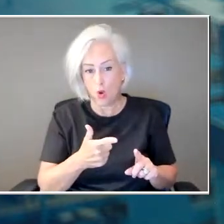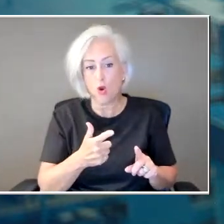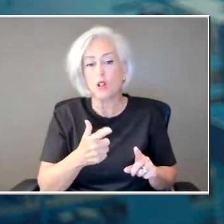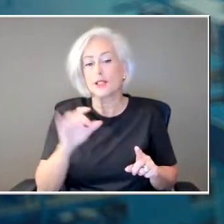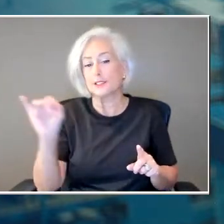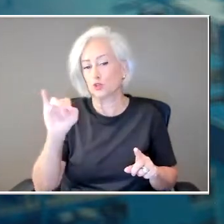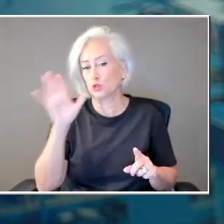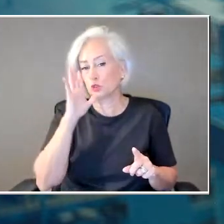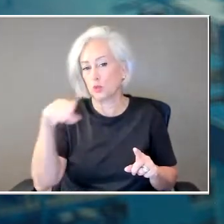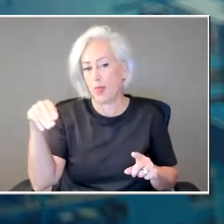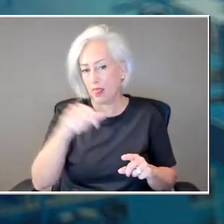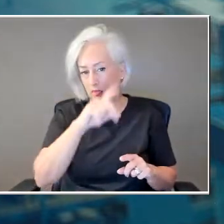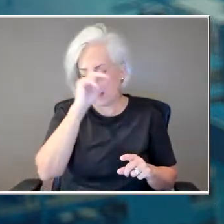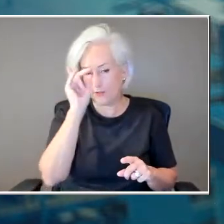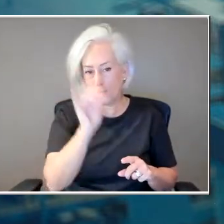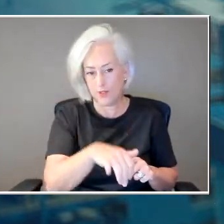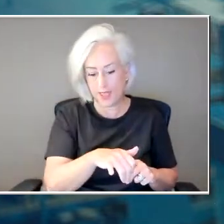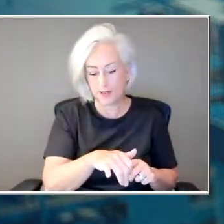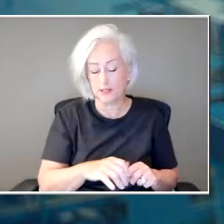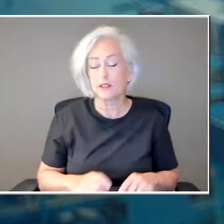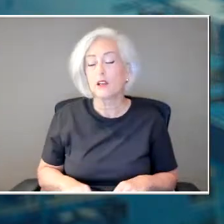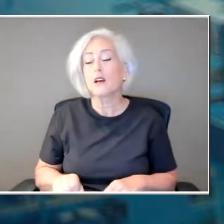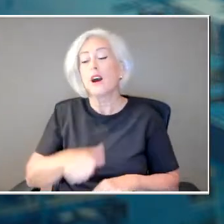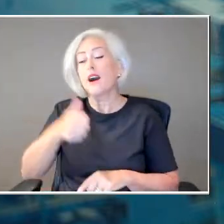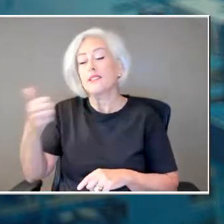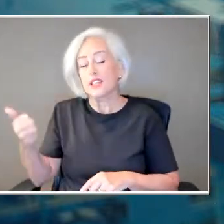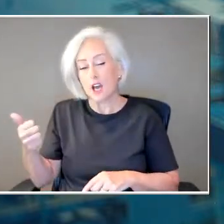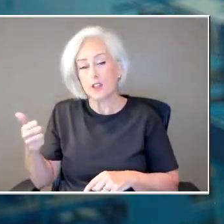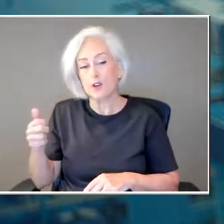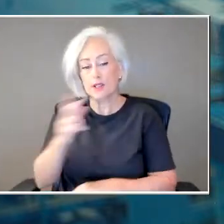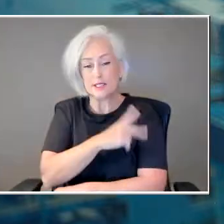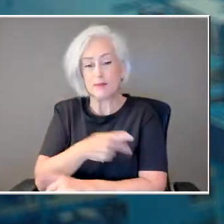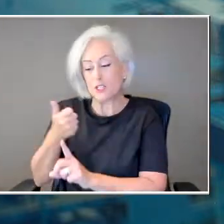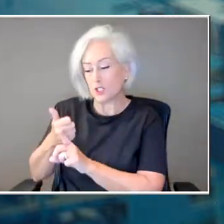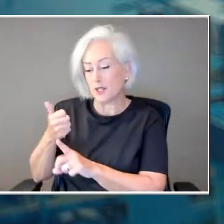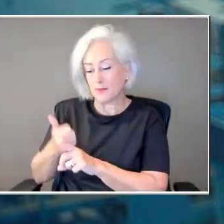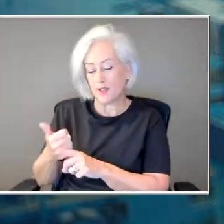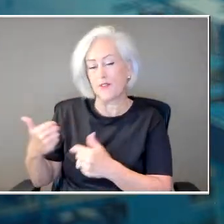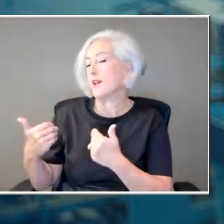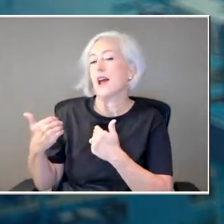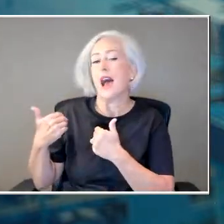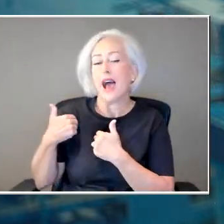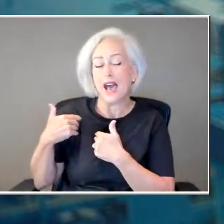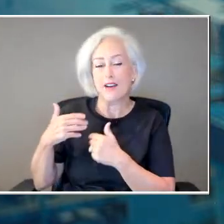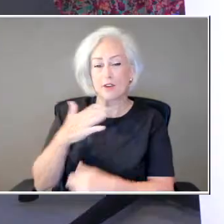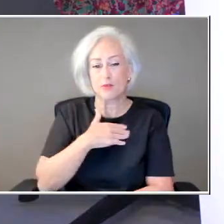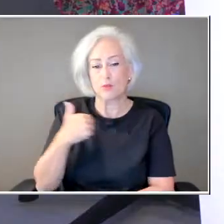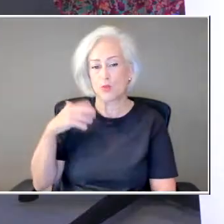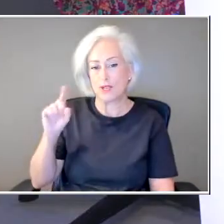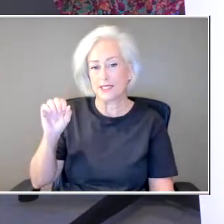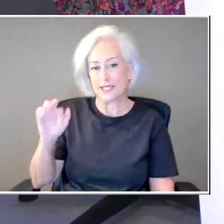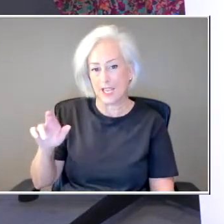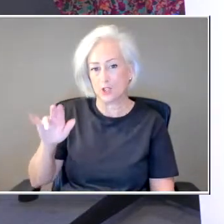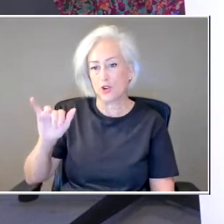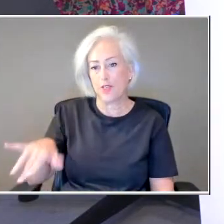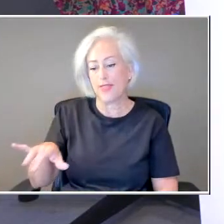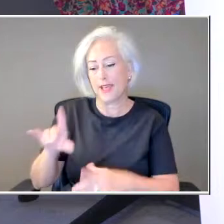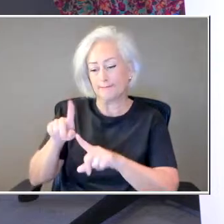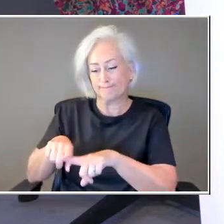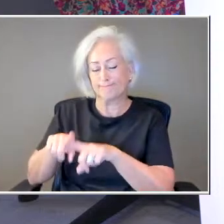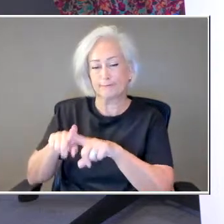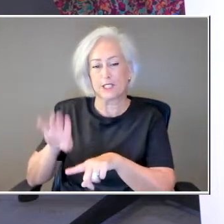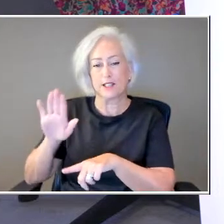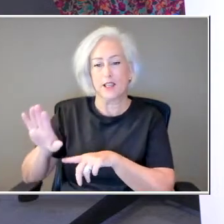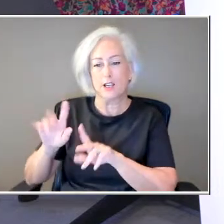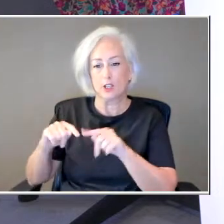patients who have had a diagnosis of breast cancer, and that really should be guided by the treatment team. Michael asks, since men are